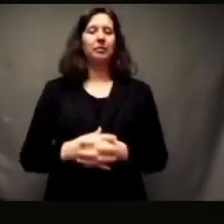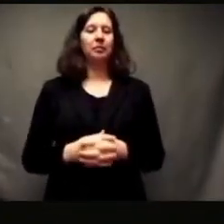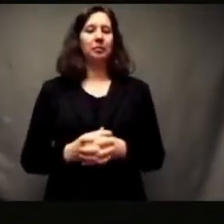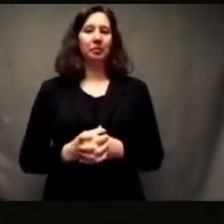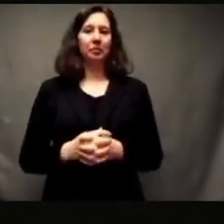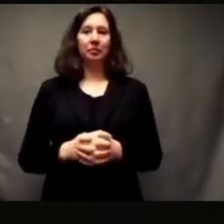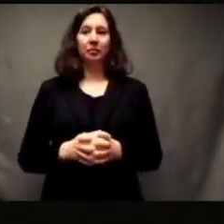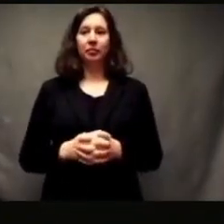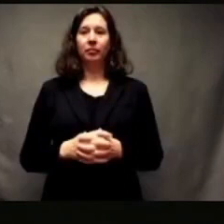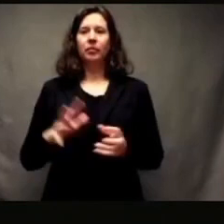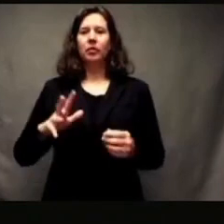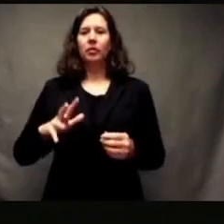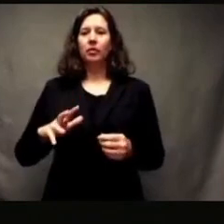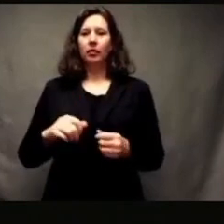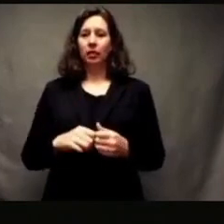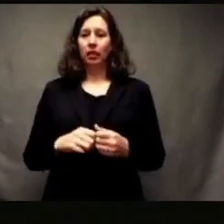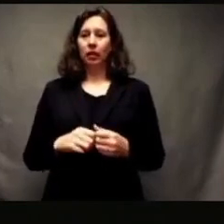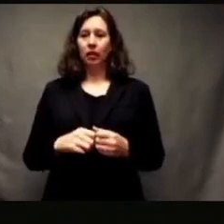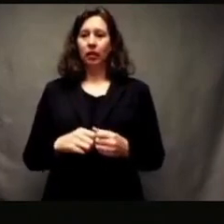You're muted, Tess.